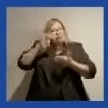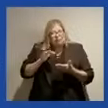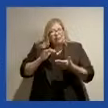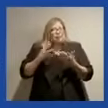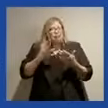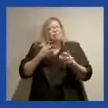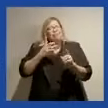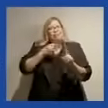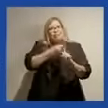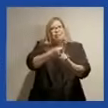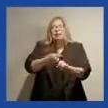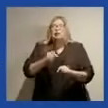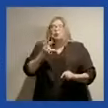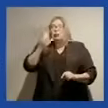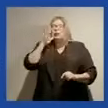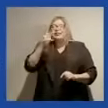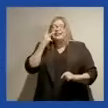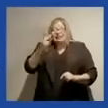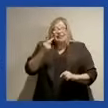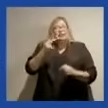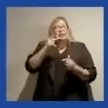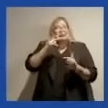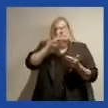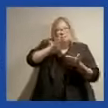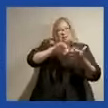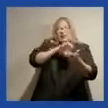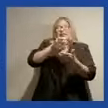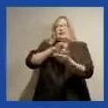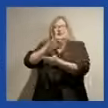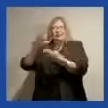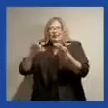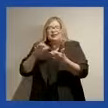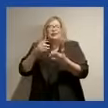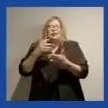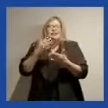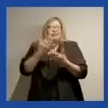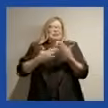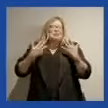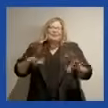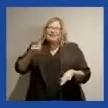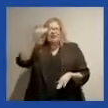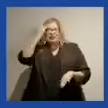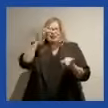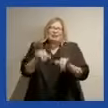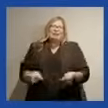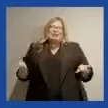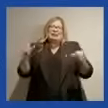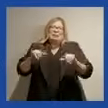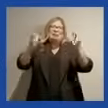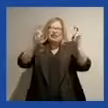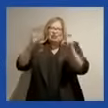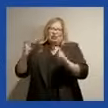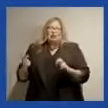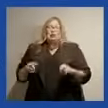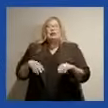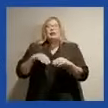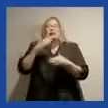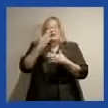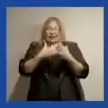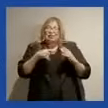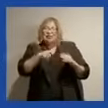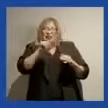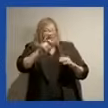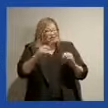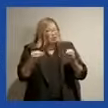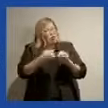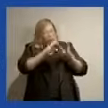So you'll see a mixture of very familiar issues and some deserve more attention than